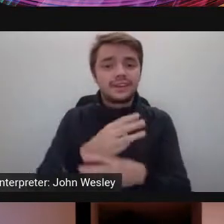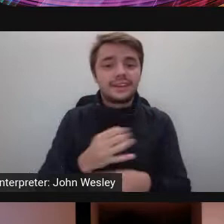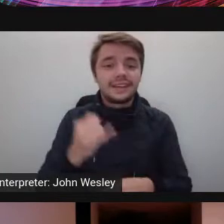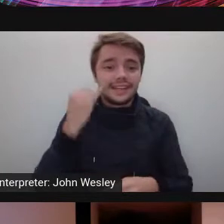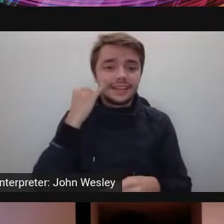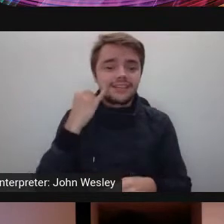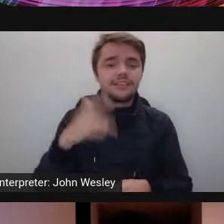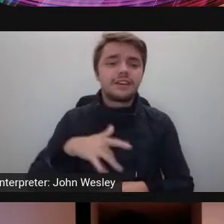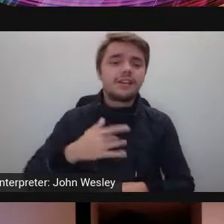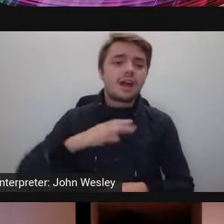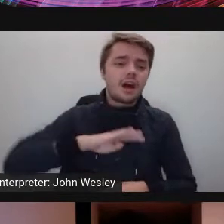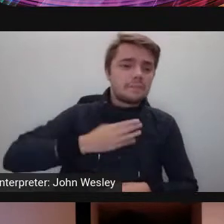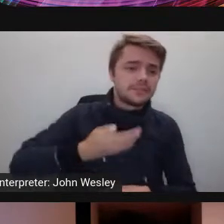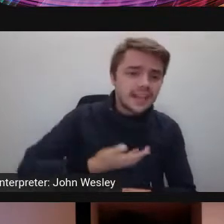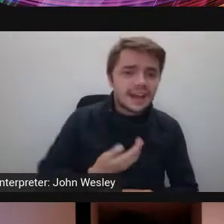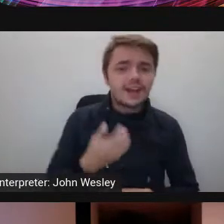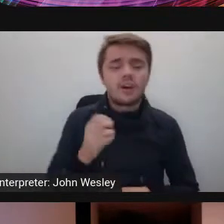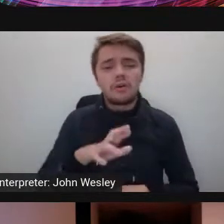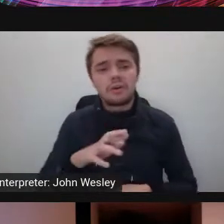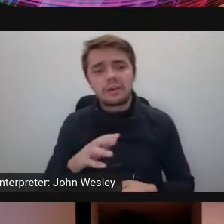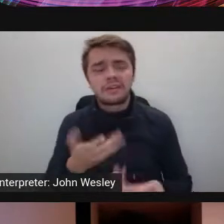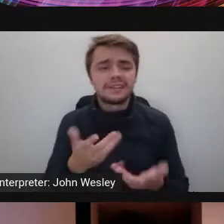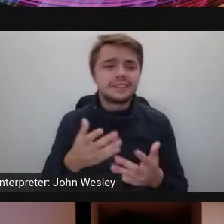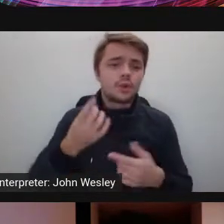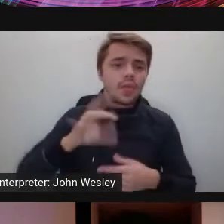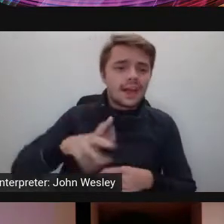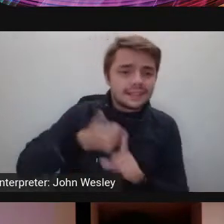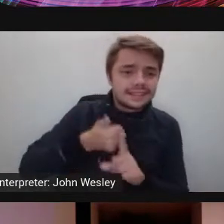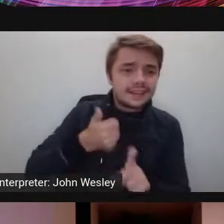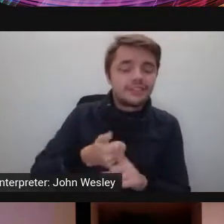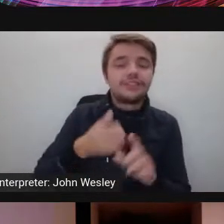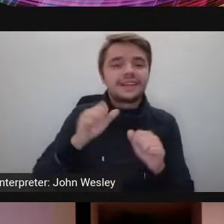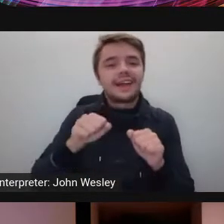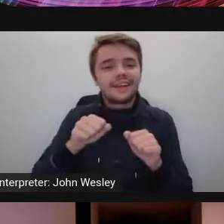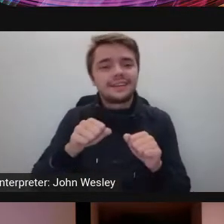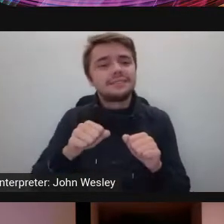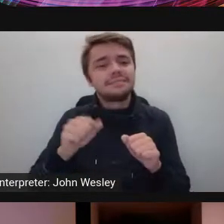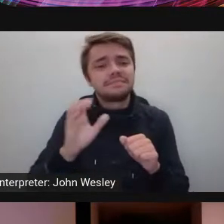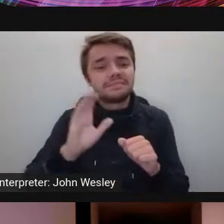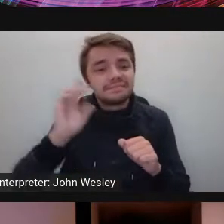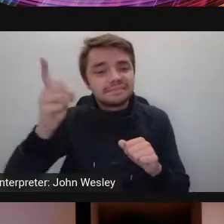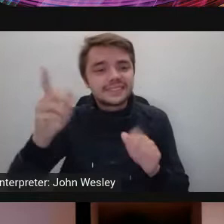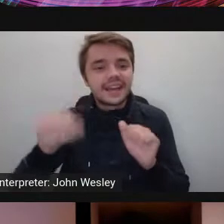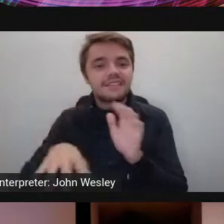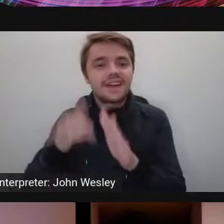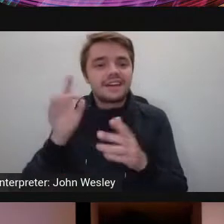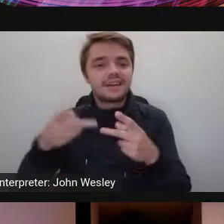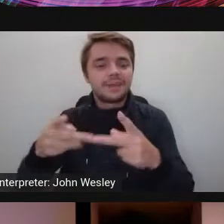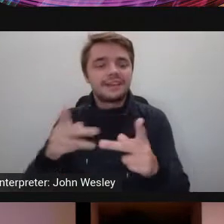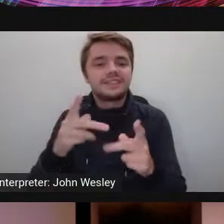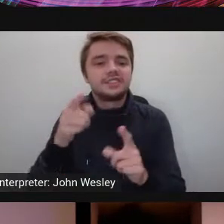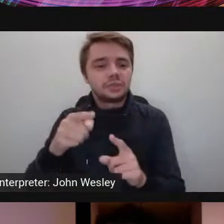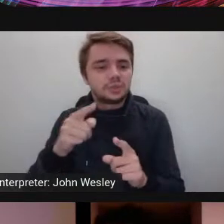belong. So they were really honest. They also are musicians, so everything was